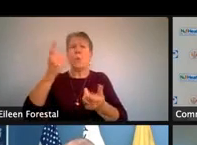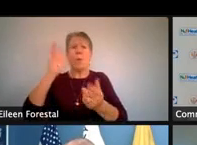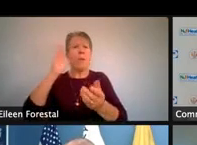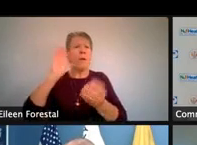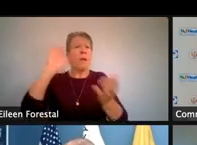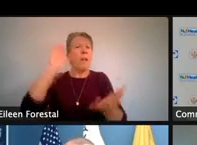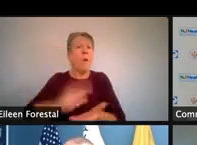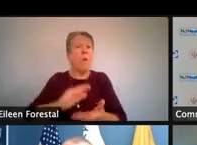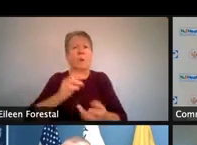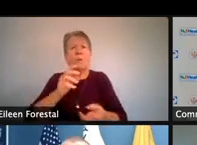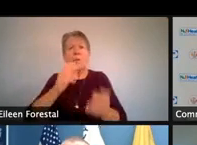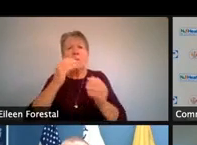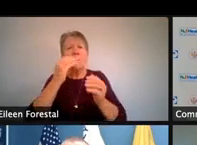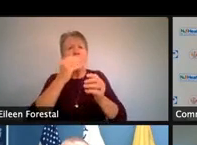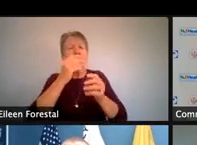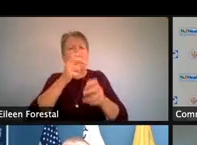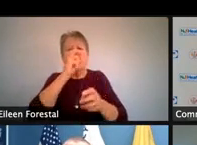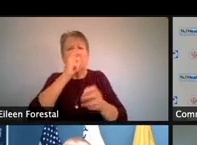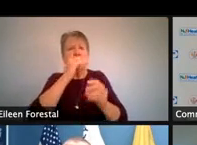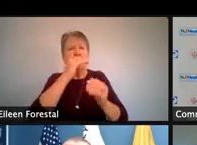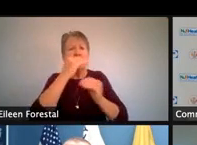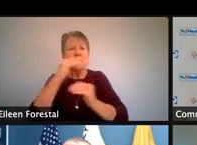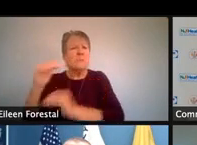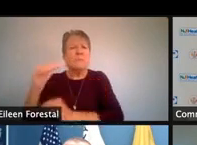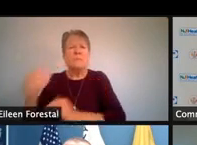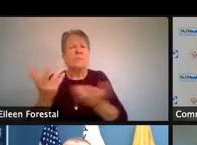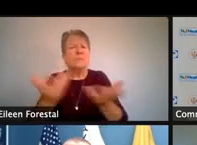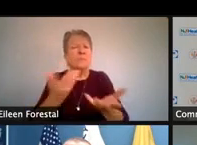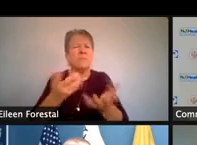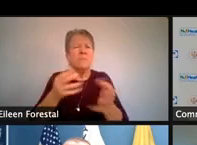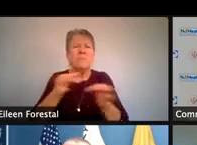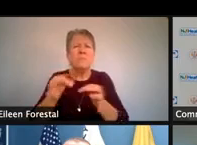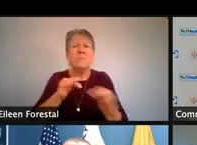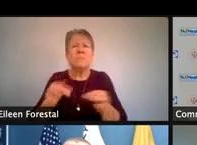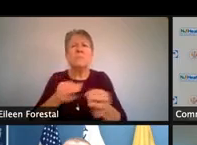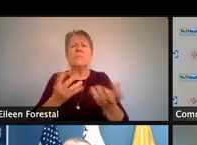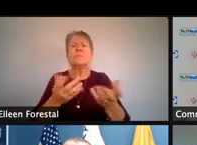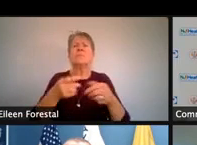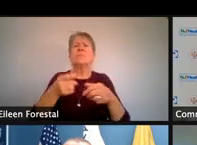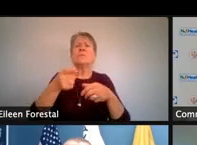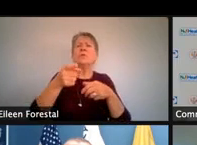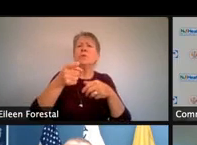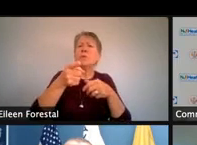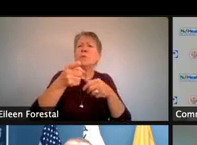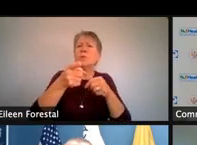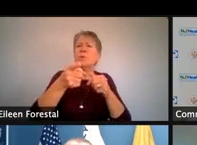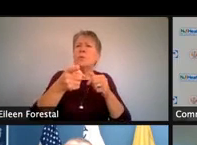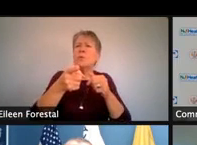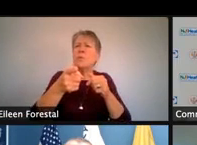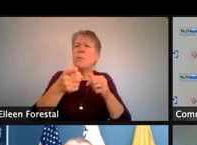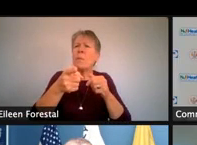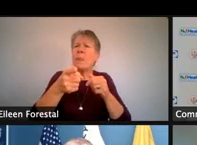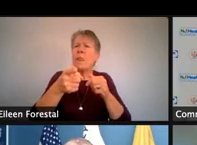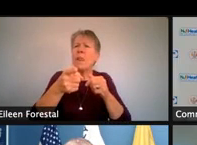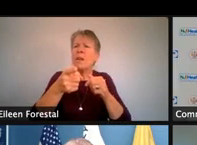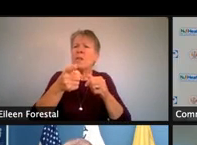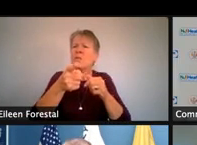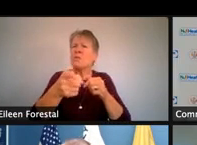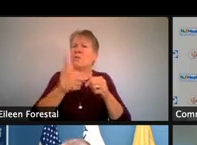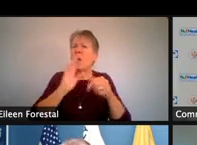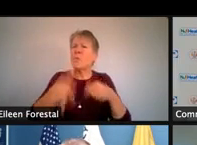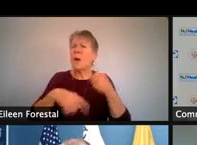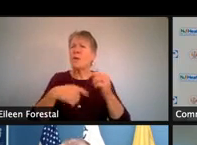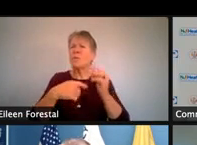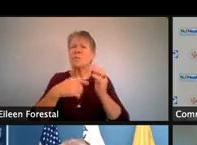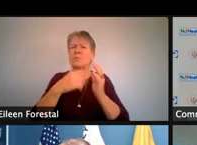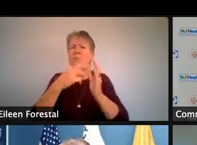regulatory barriers that need to be cleared. Which ones need to be could be done via